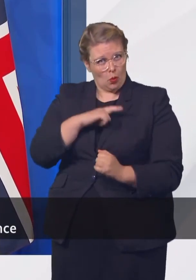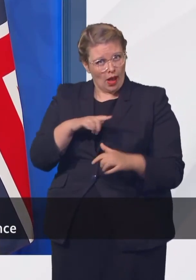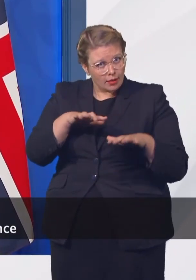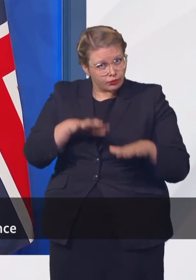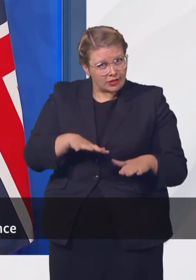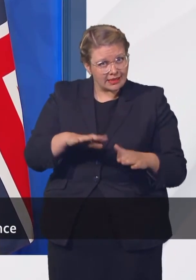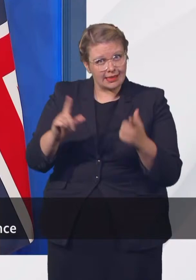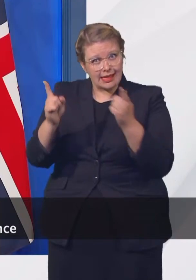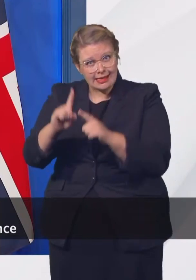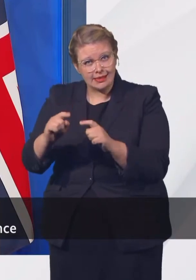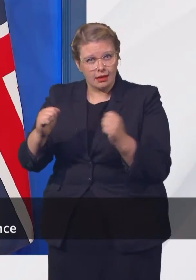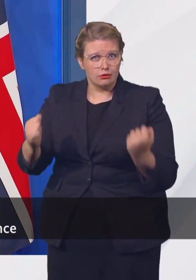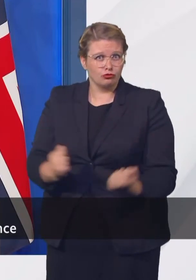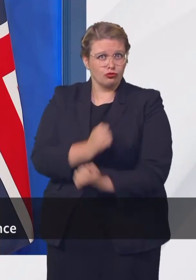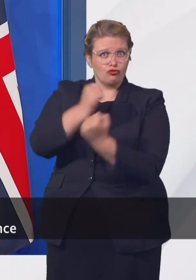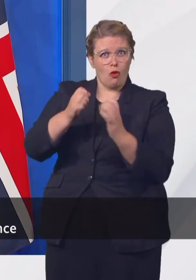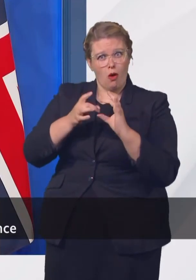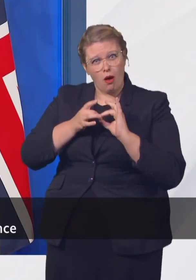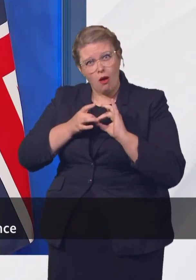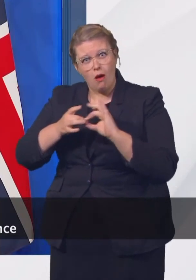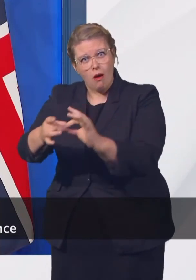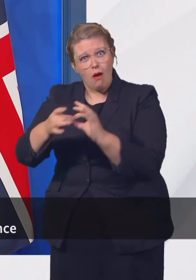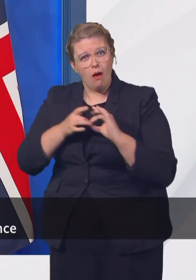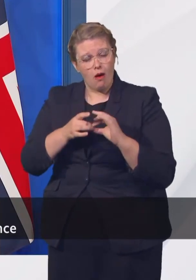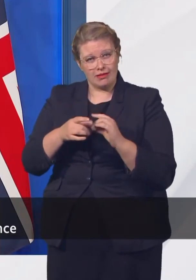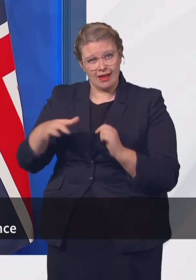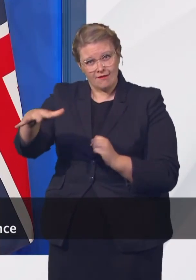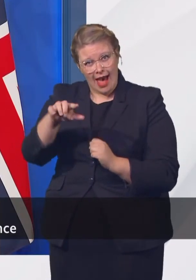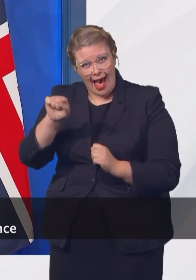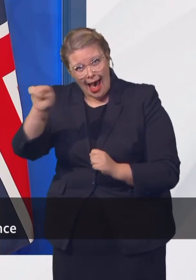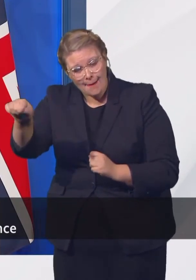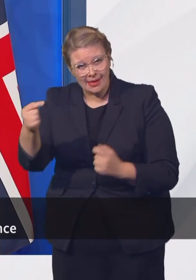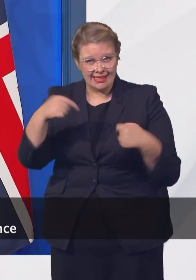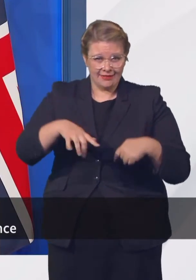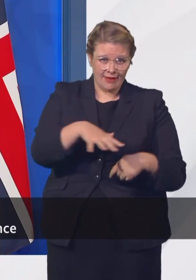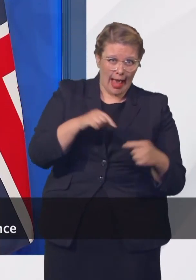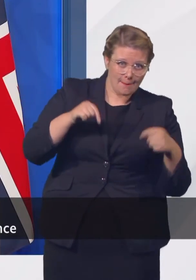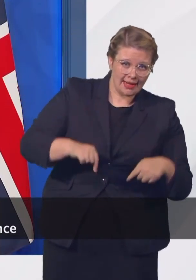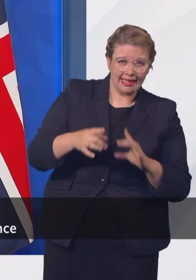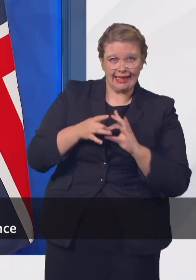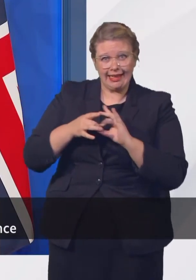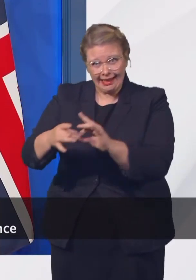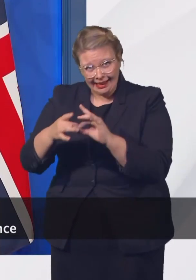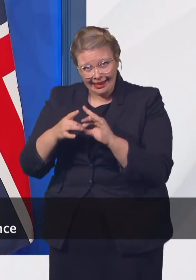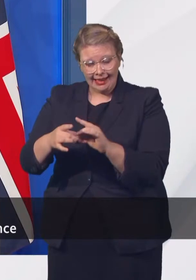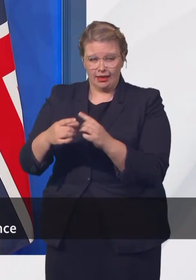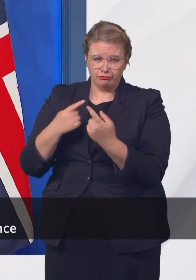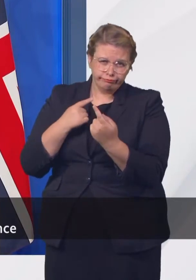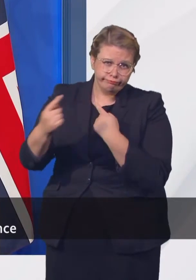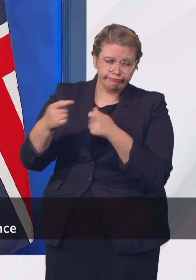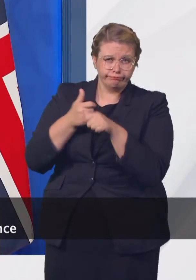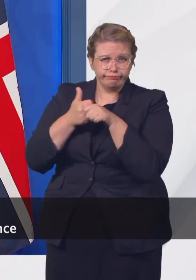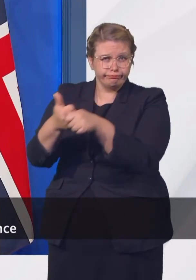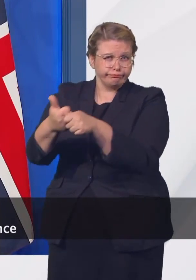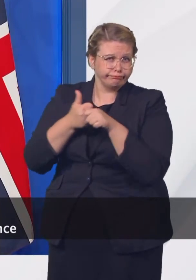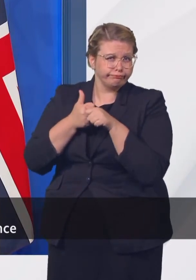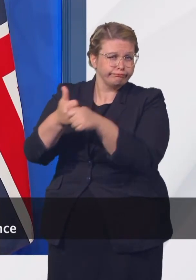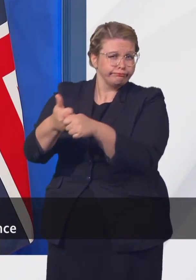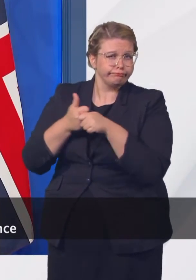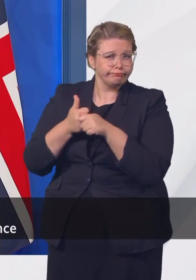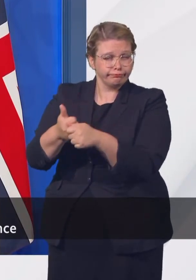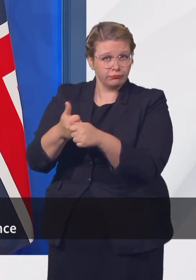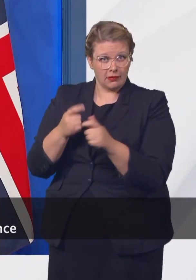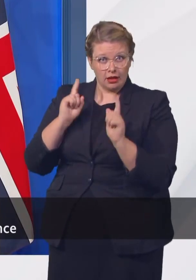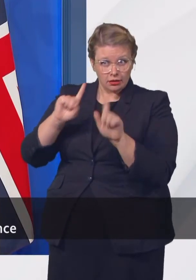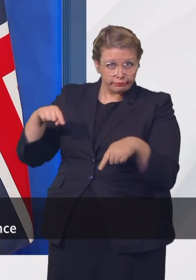and they're ties of family and of friendship. I've been in constant contact with my Indian counterpart, and